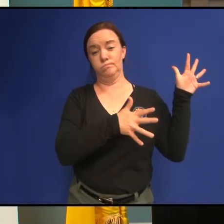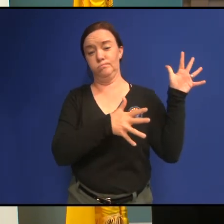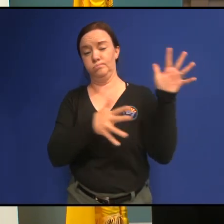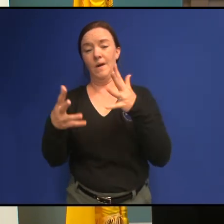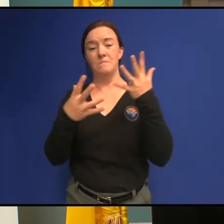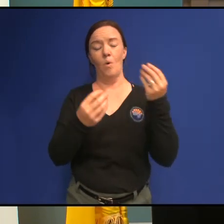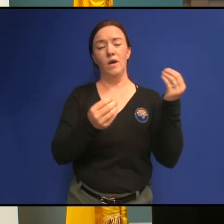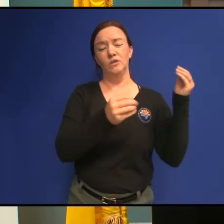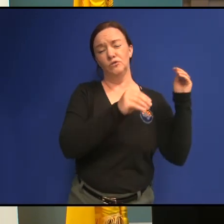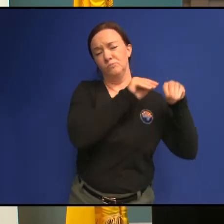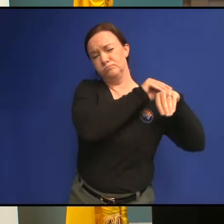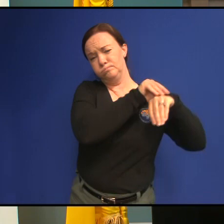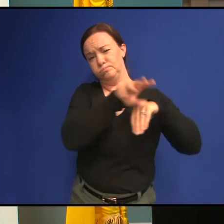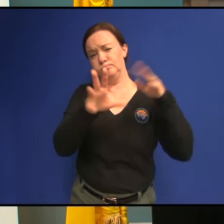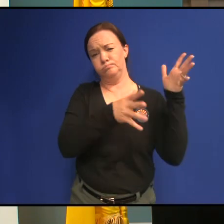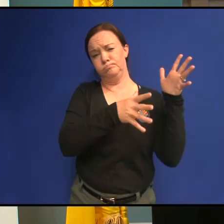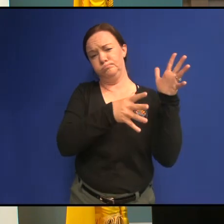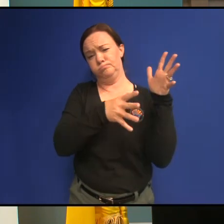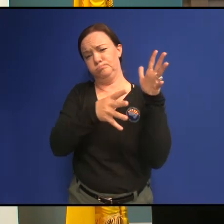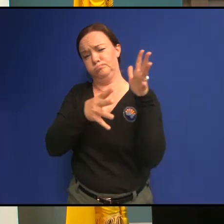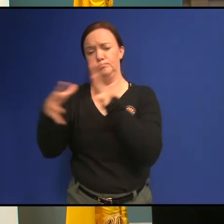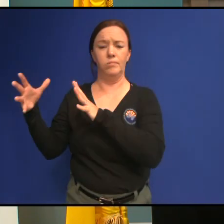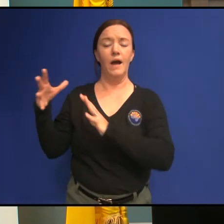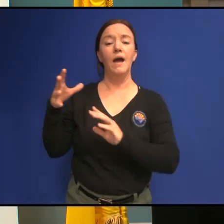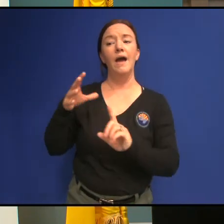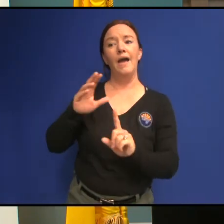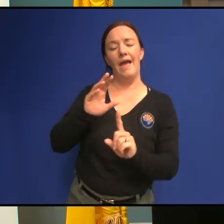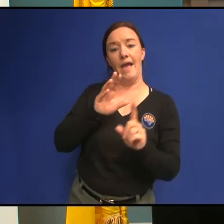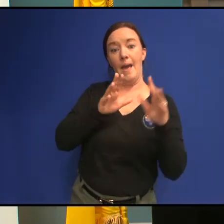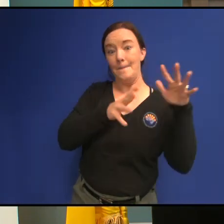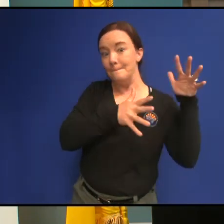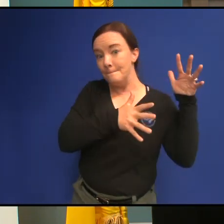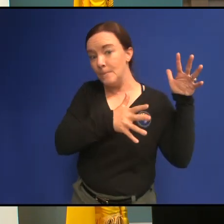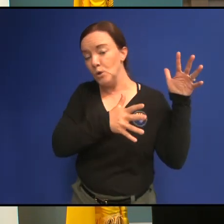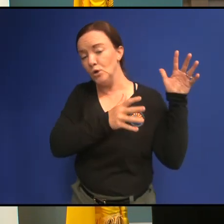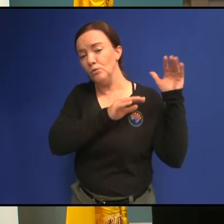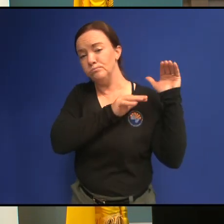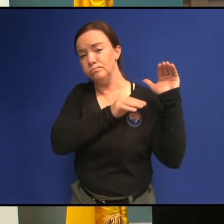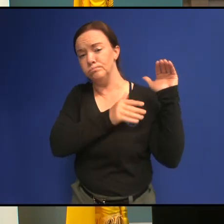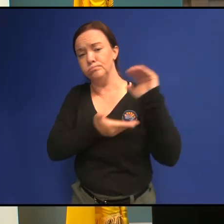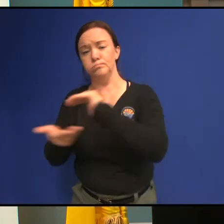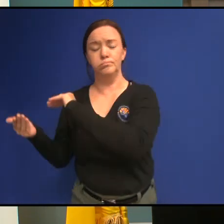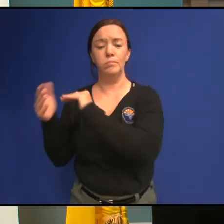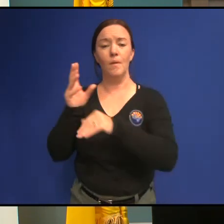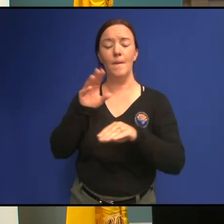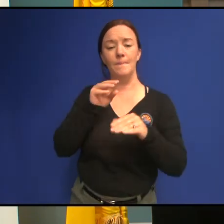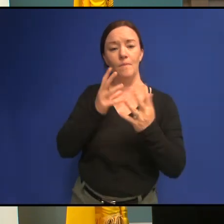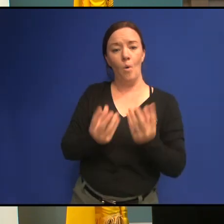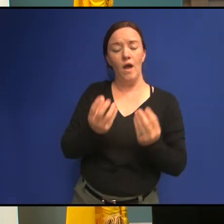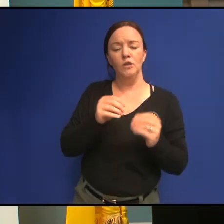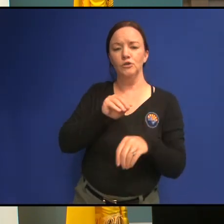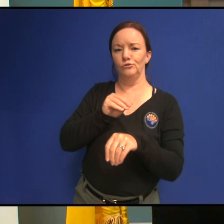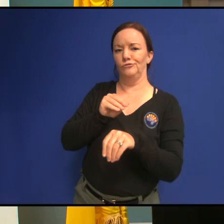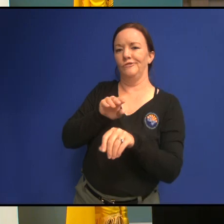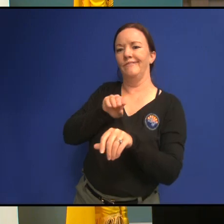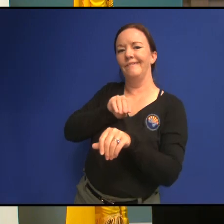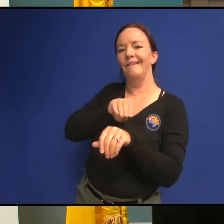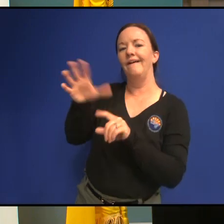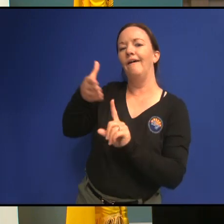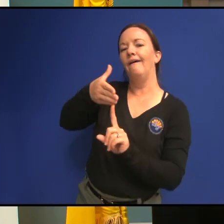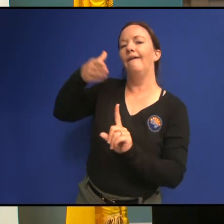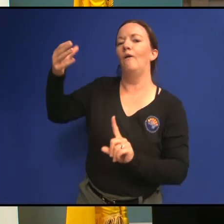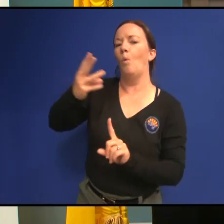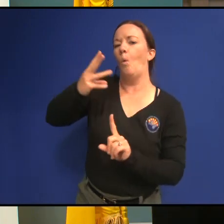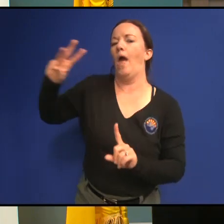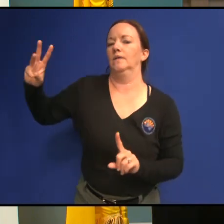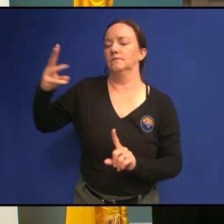moisture way west of us. And so what we ended up seeing was most of the shower and thunderstorm activity actually was to our